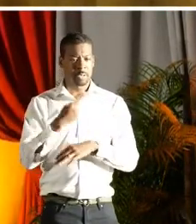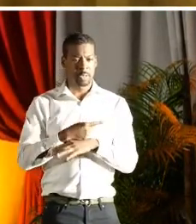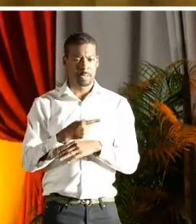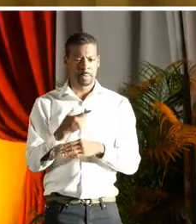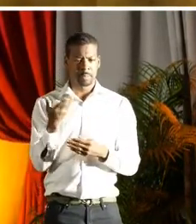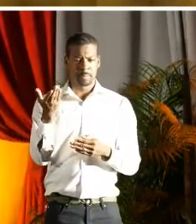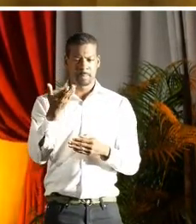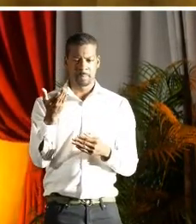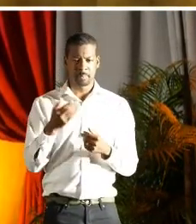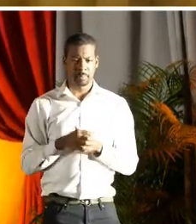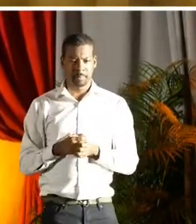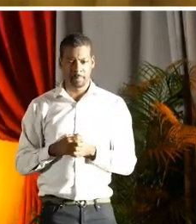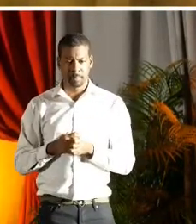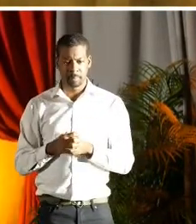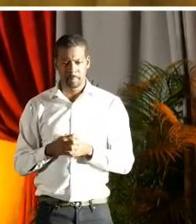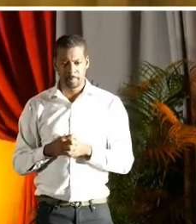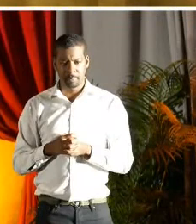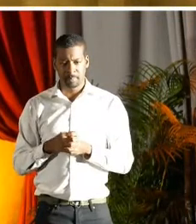Judge.